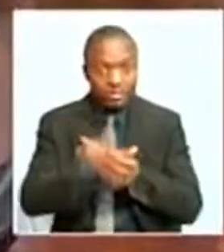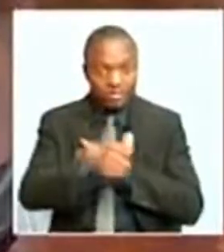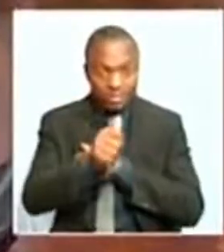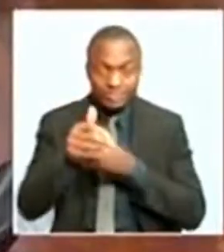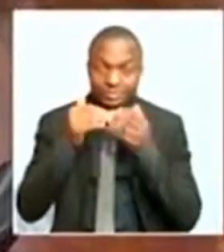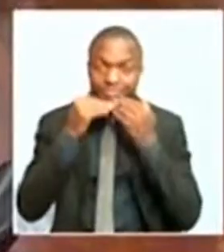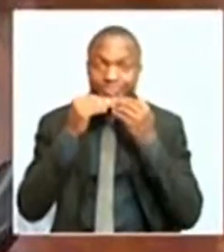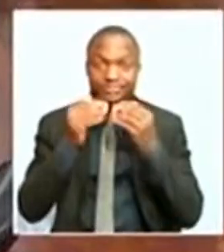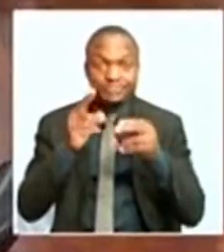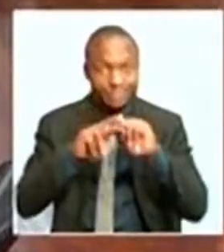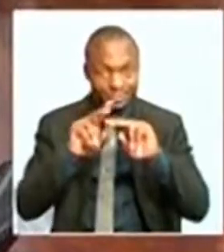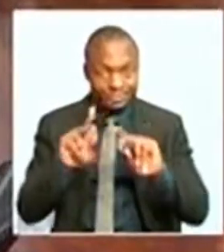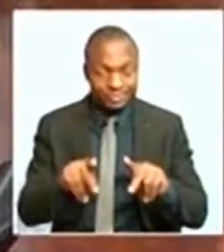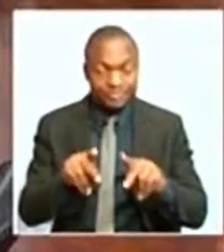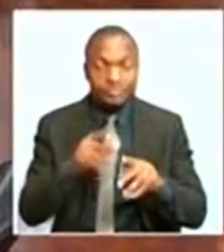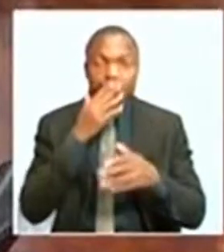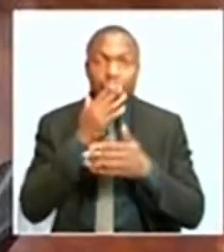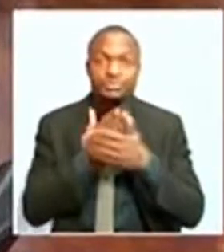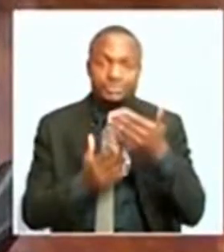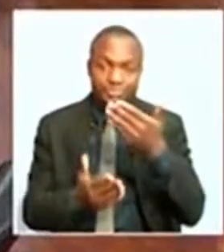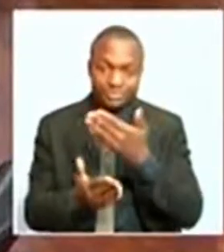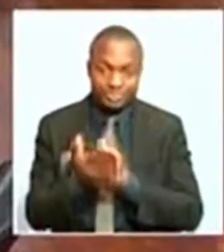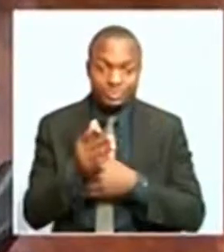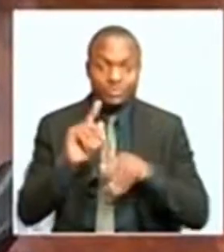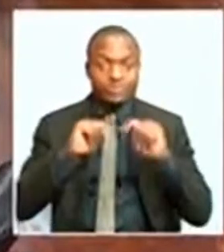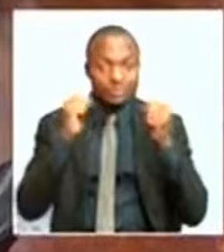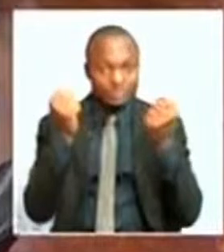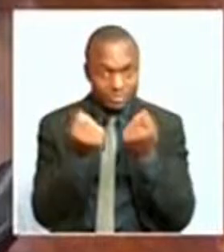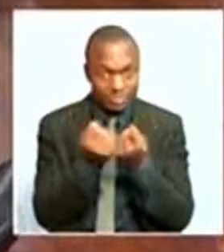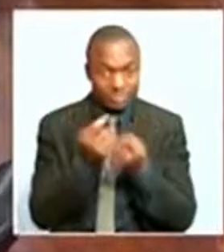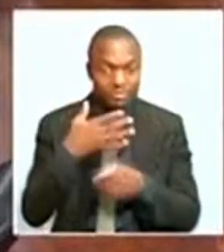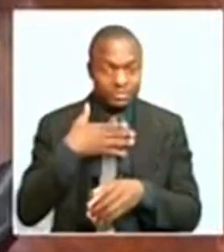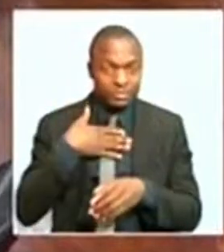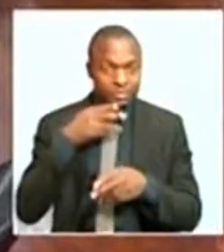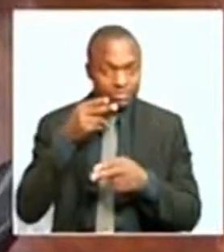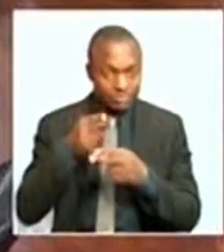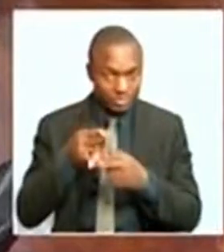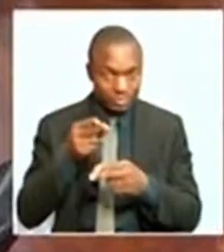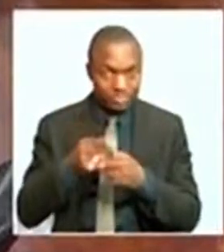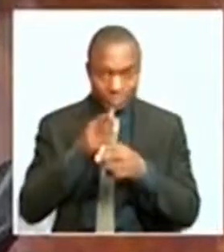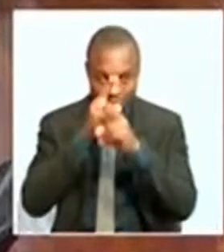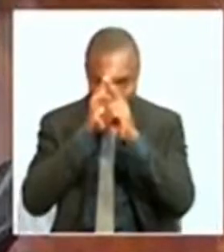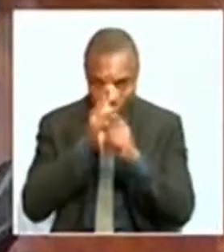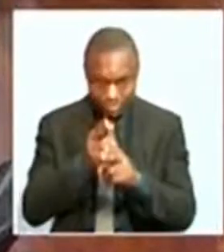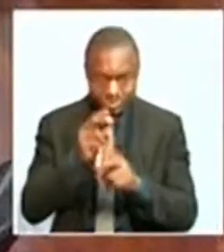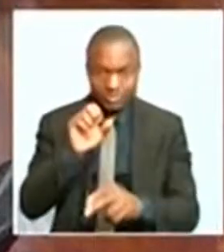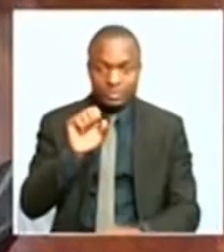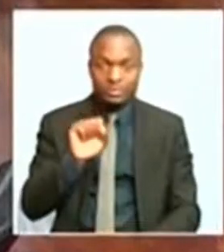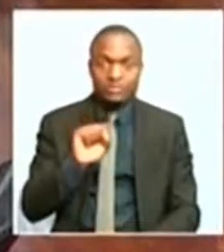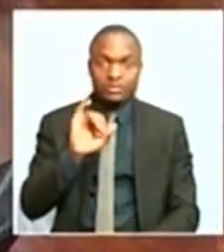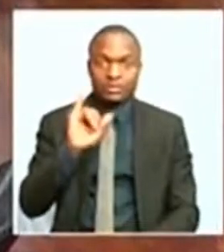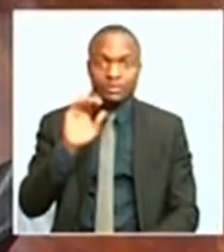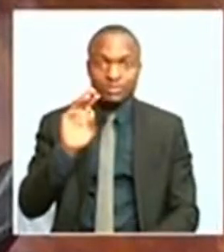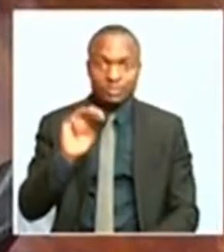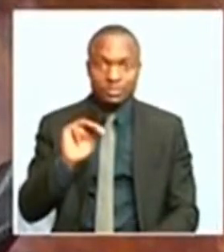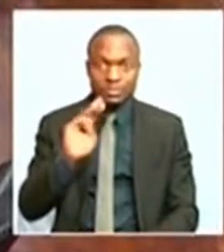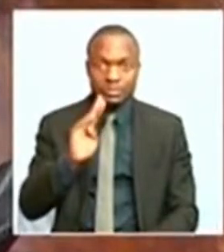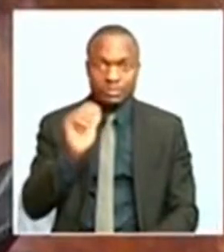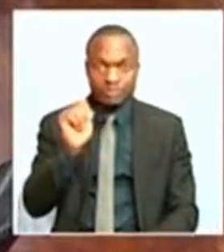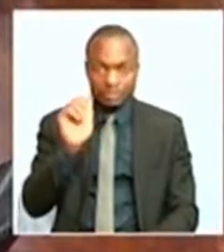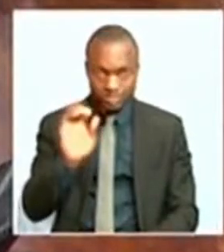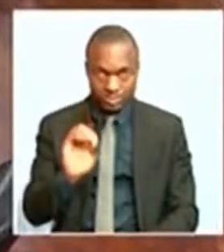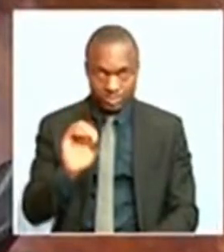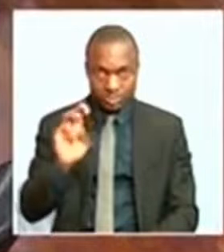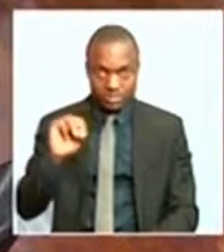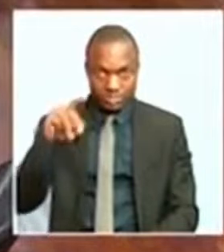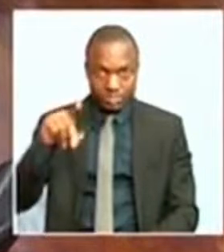Thank you, Chair. Good morning, team. I'm Musale Simba, Member of Parliament for Rwanisha constituency.